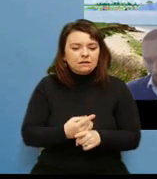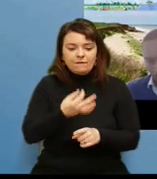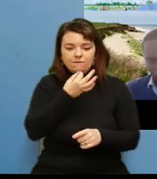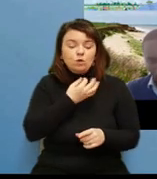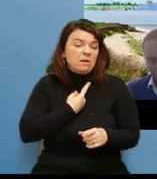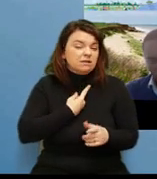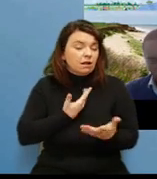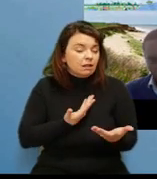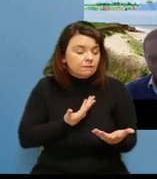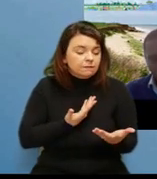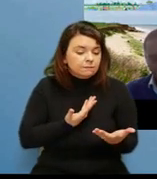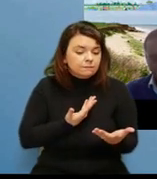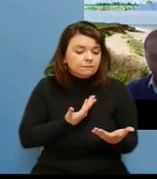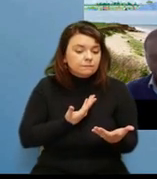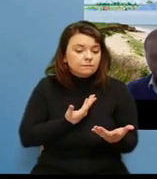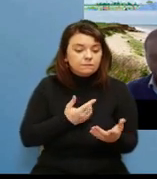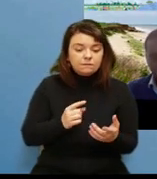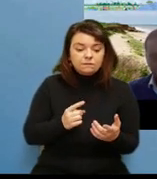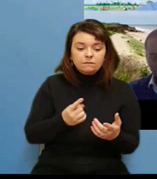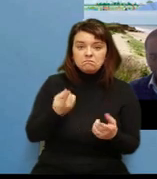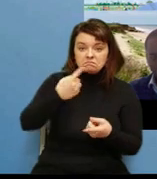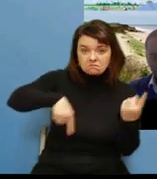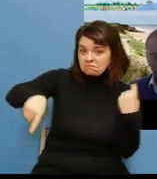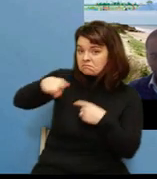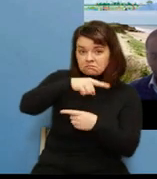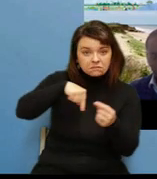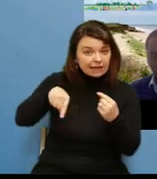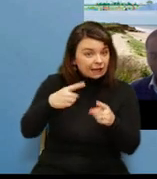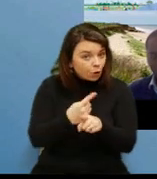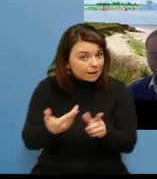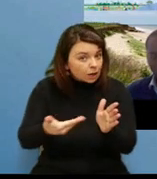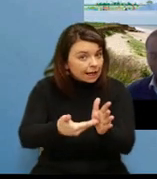me first test with anybody on the call.